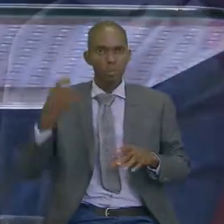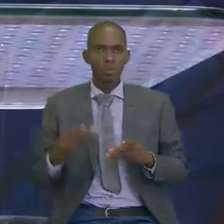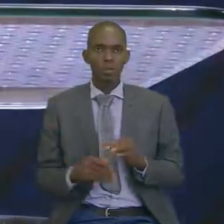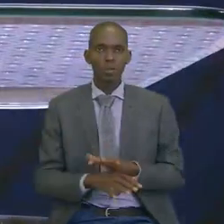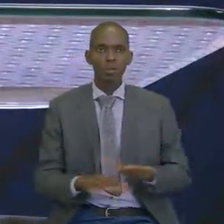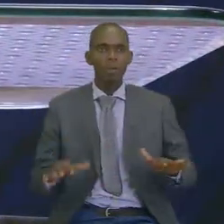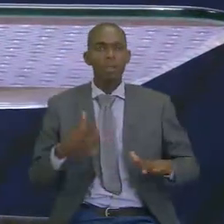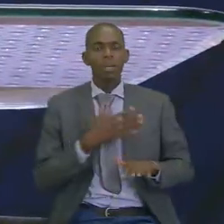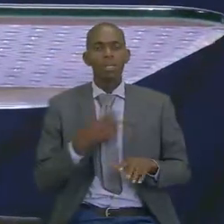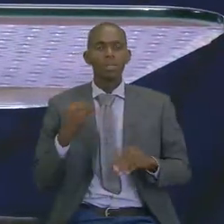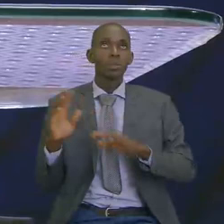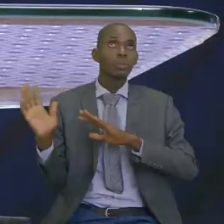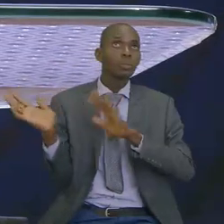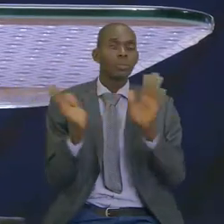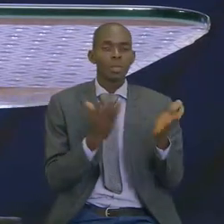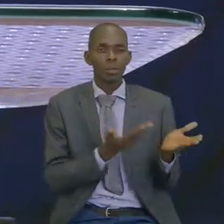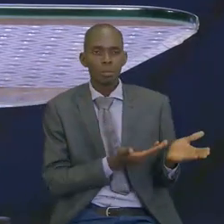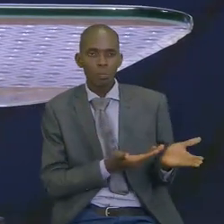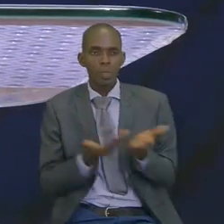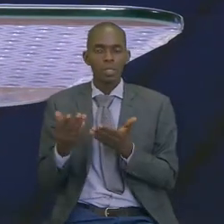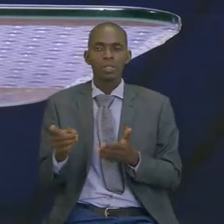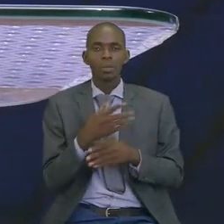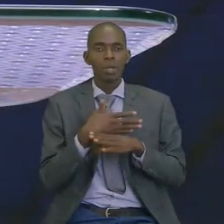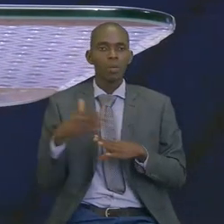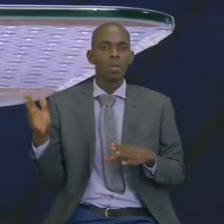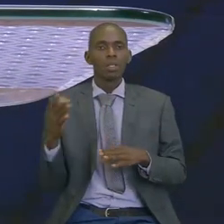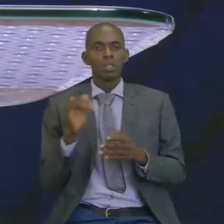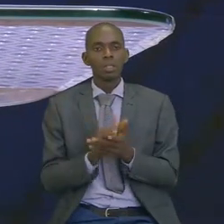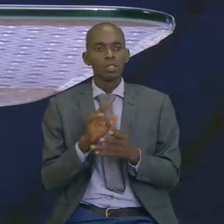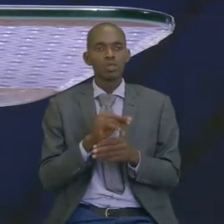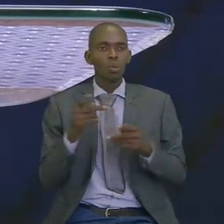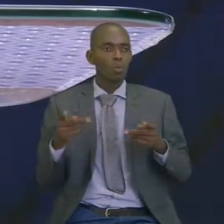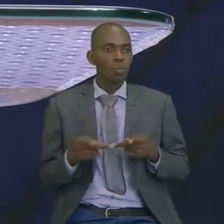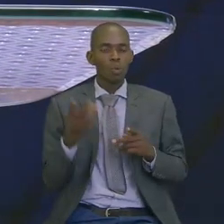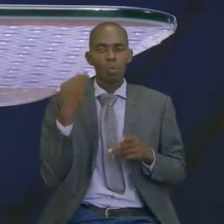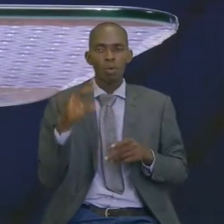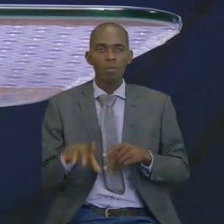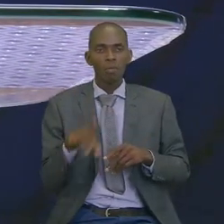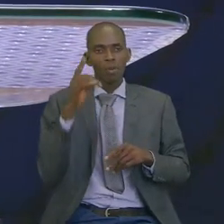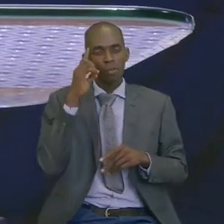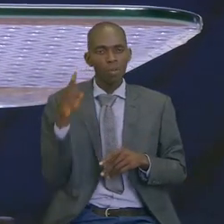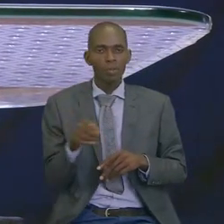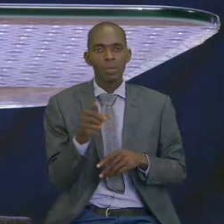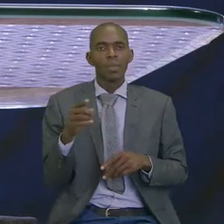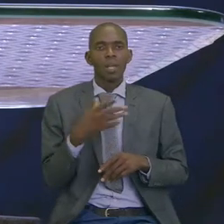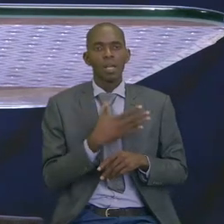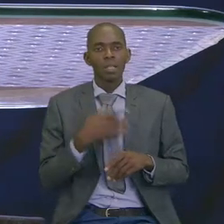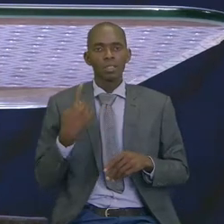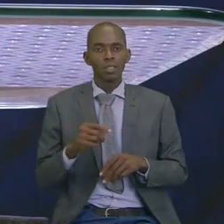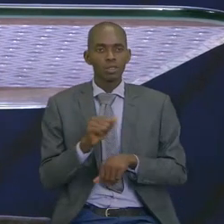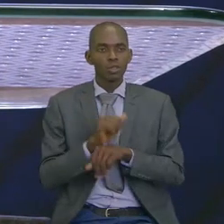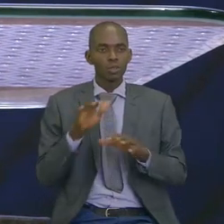and the wind carried them away, that no place was found for them. And